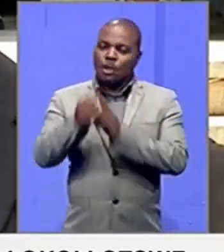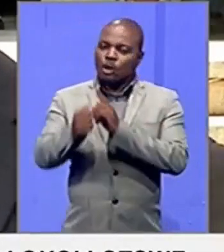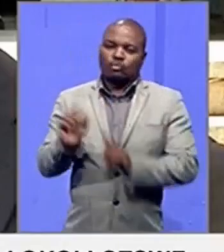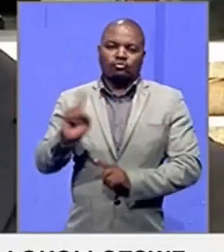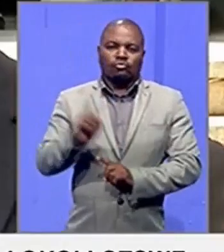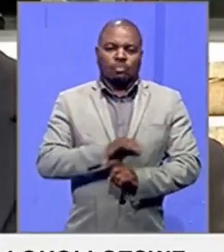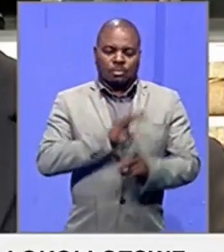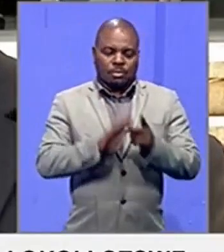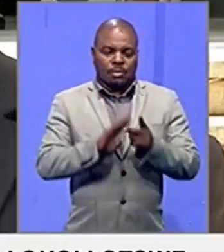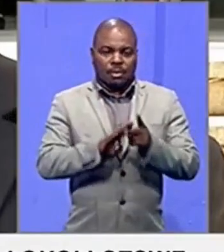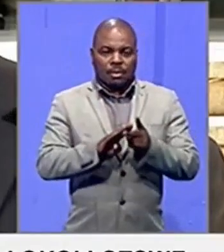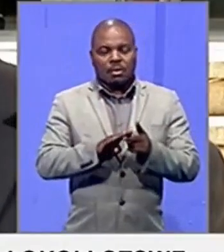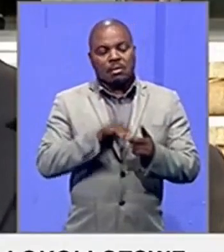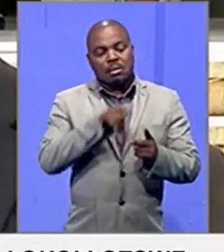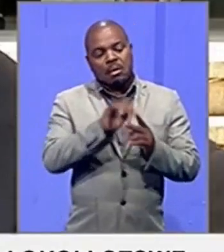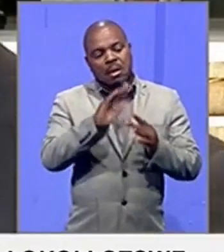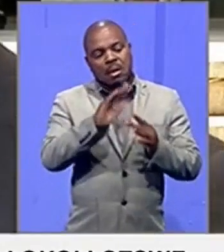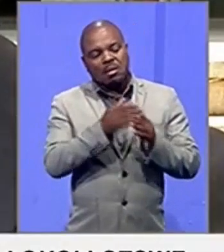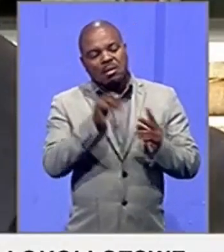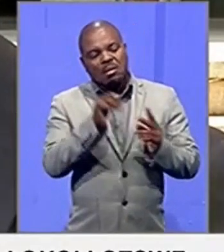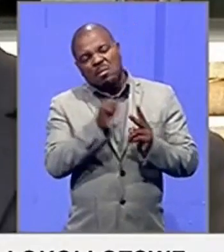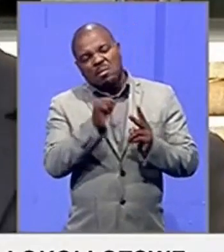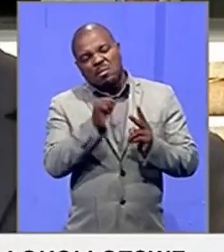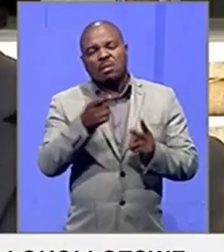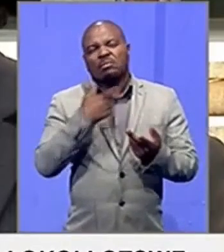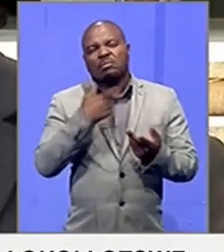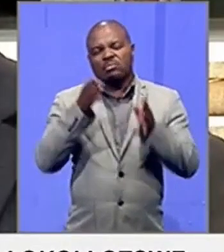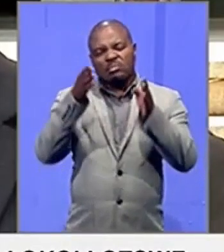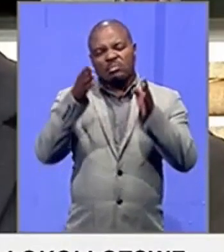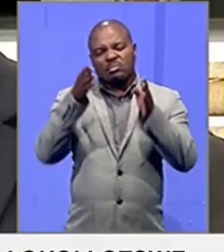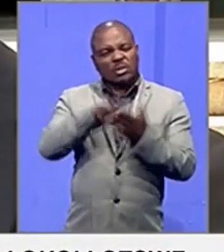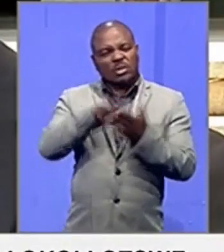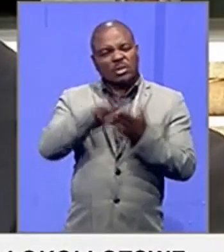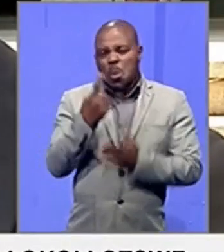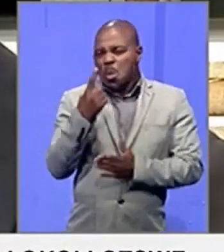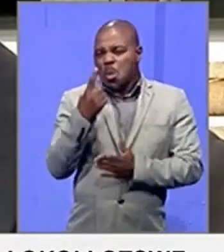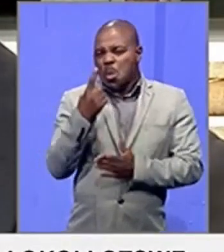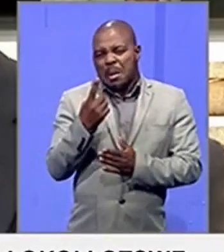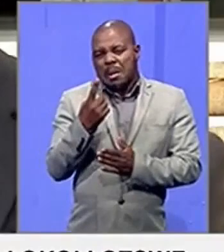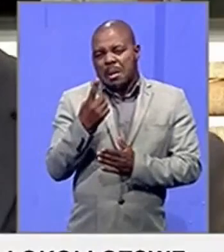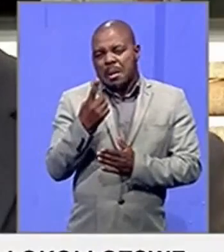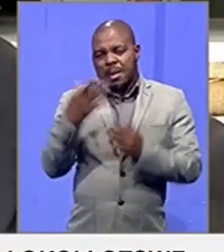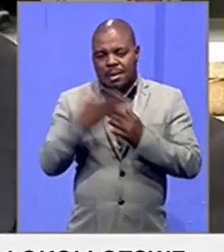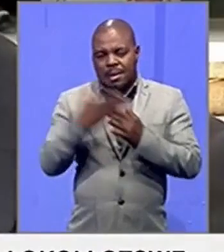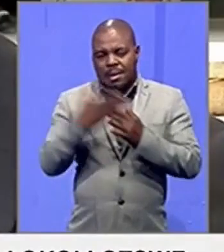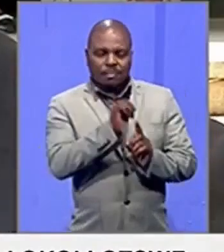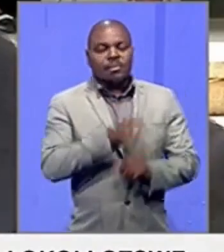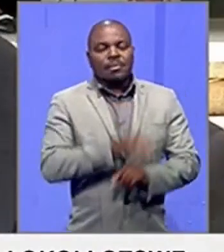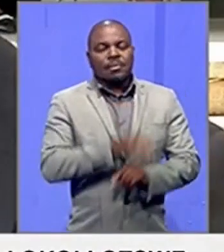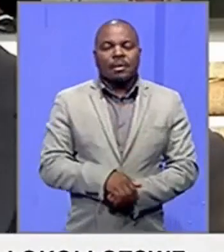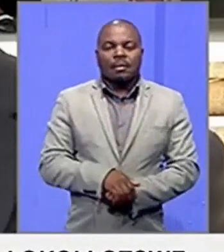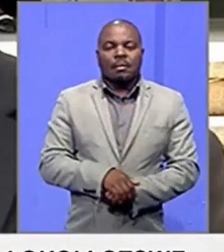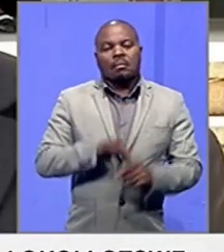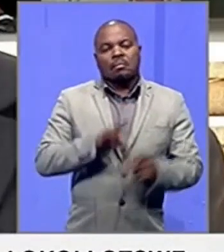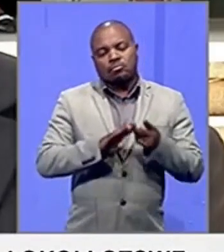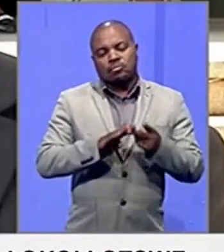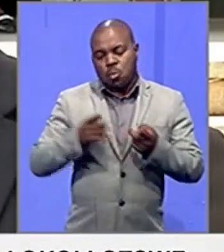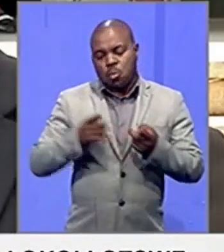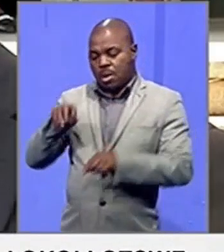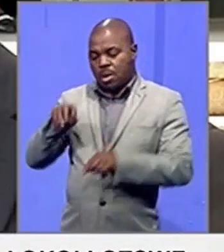na re ditatofatso tsa lebaganeng ka tsone ke ditatofatso tse re reng ke tsa schedule 1 karolana ya pele. So a rena bothata re le